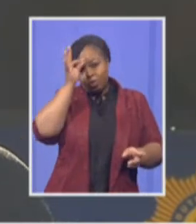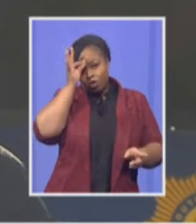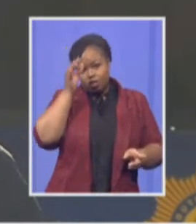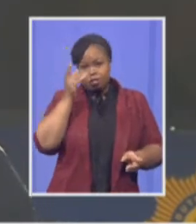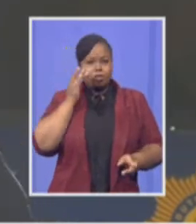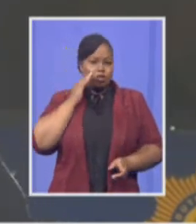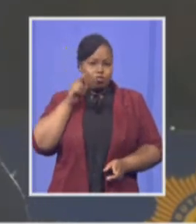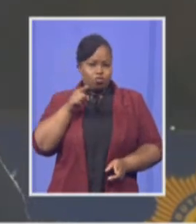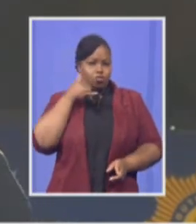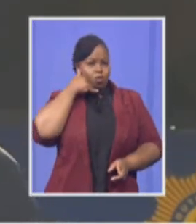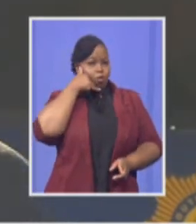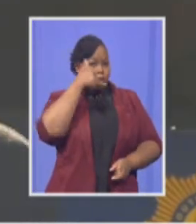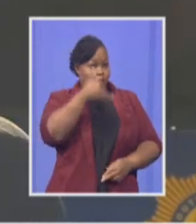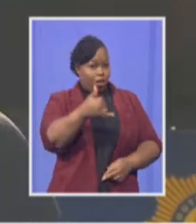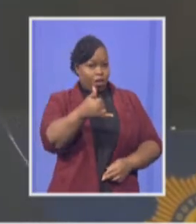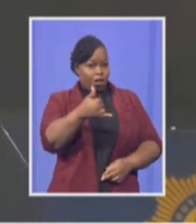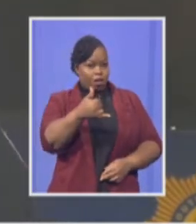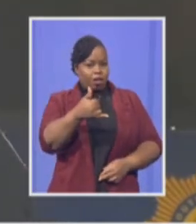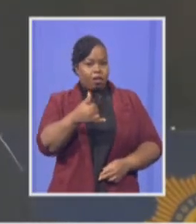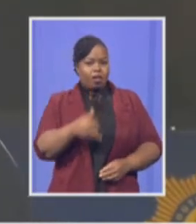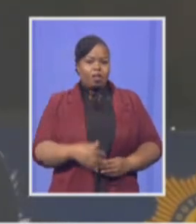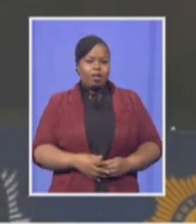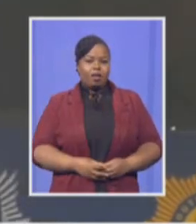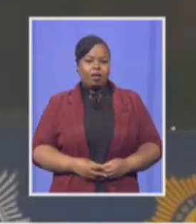mawuyishayela lo number